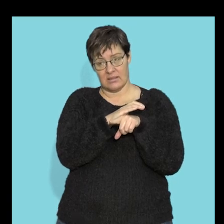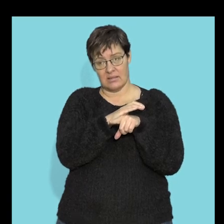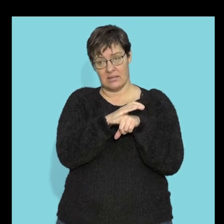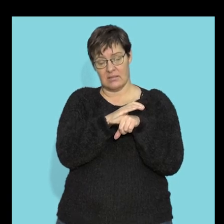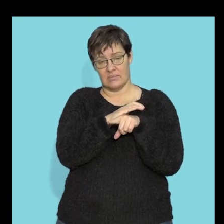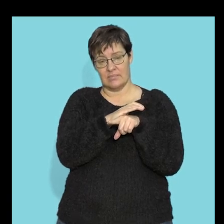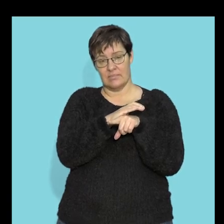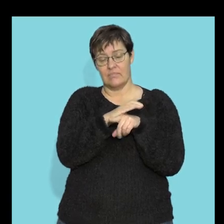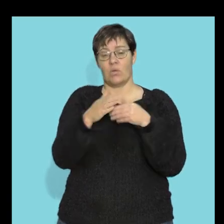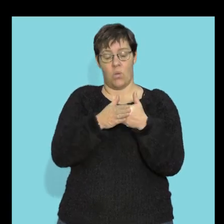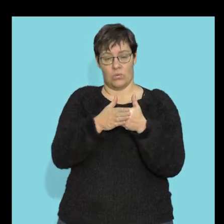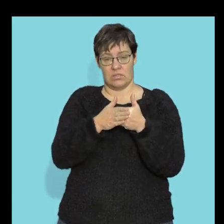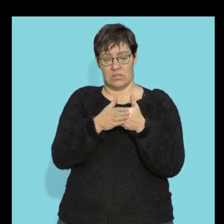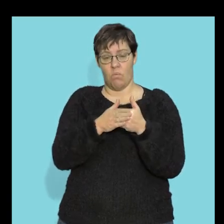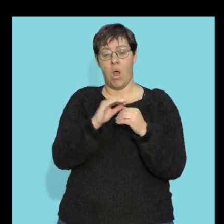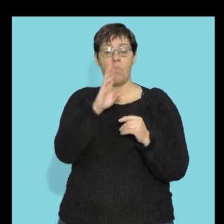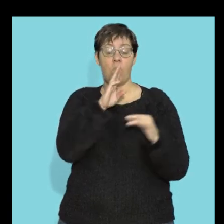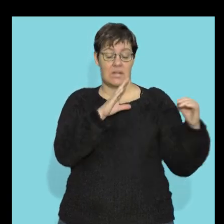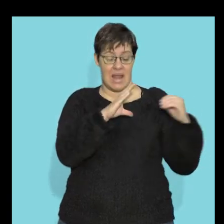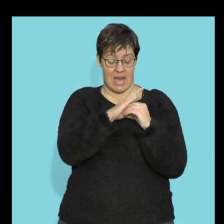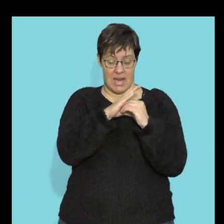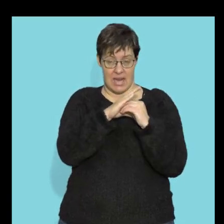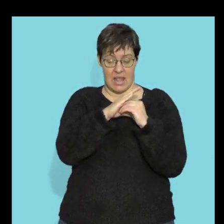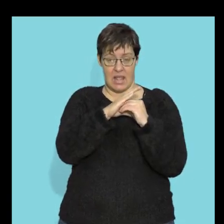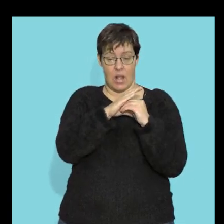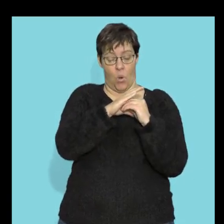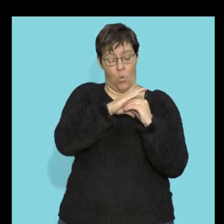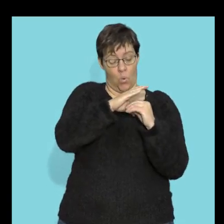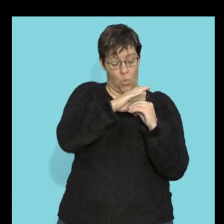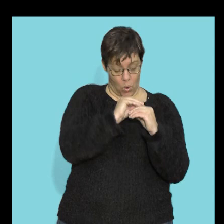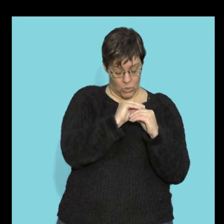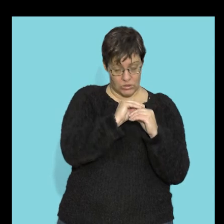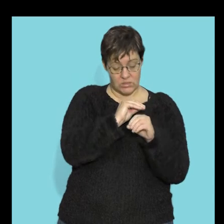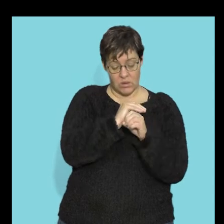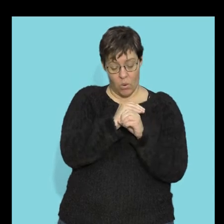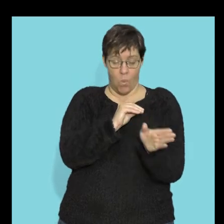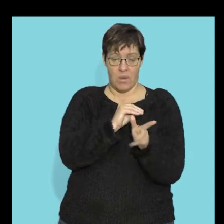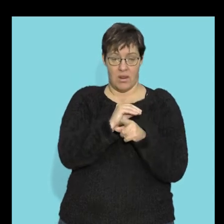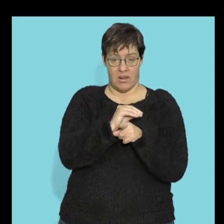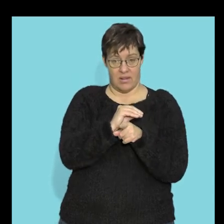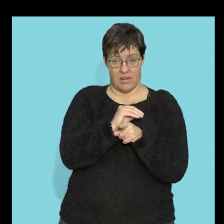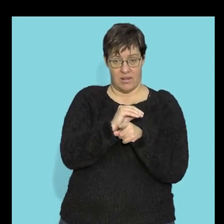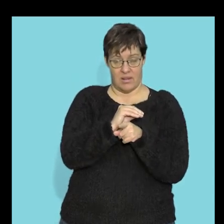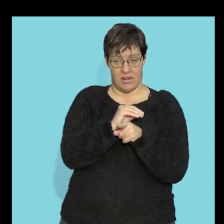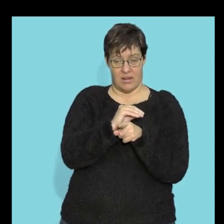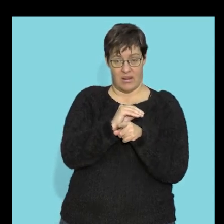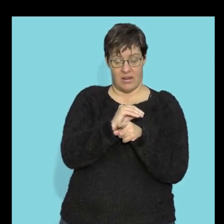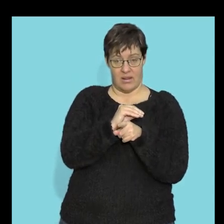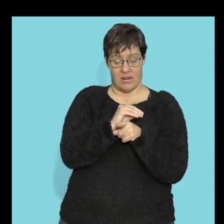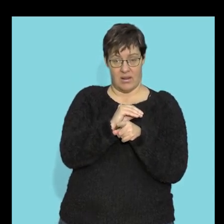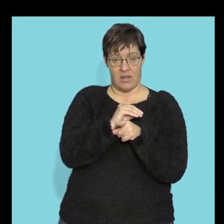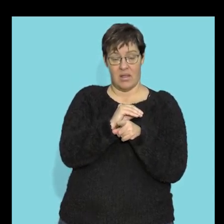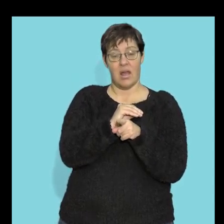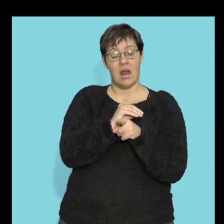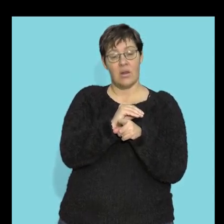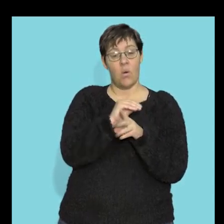cavity is going to be closed. And then what happens is when the mouth closes, those gills are going